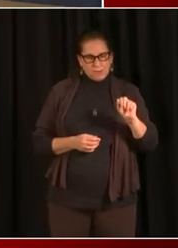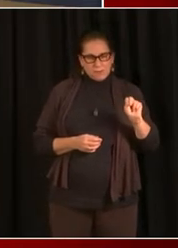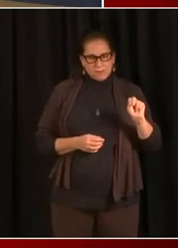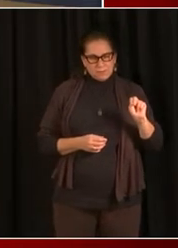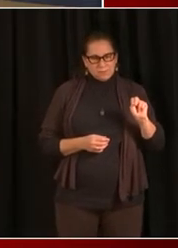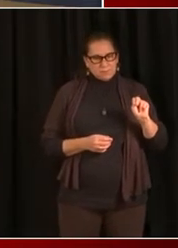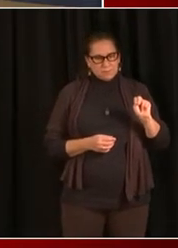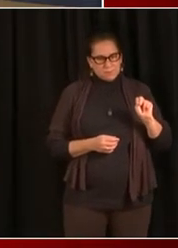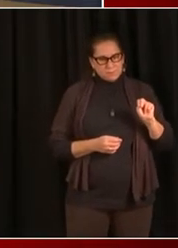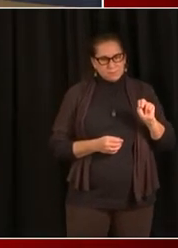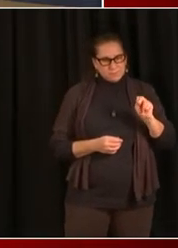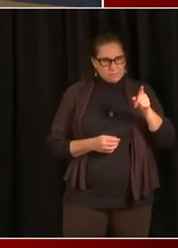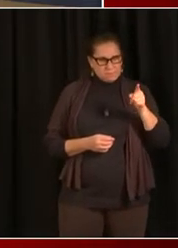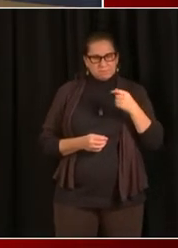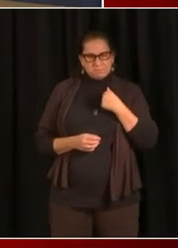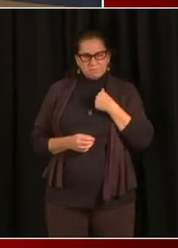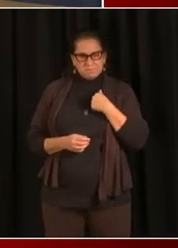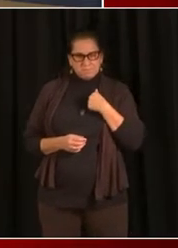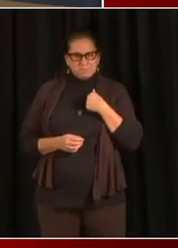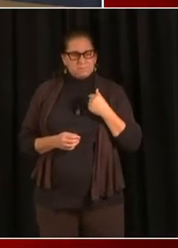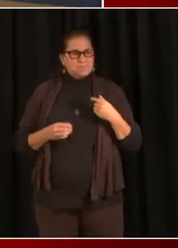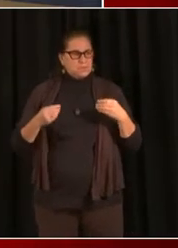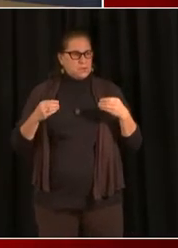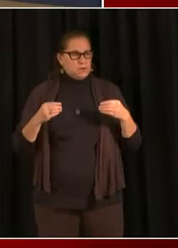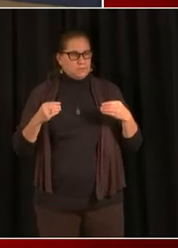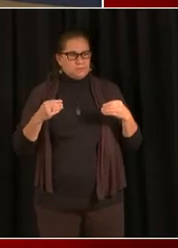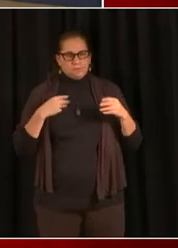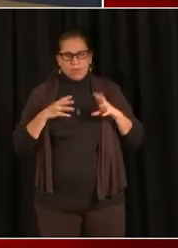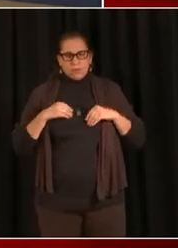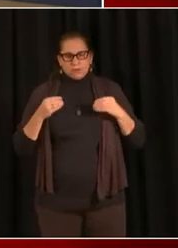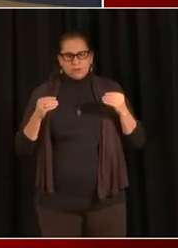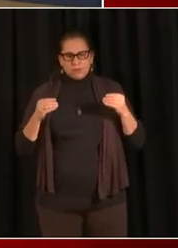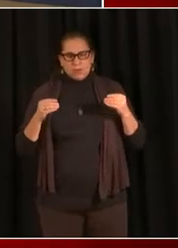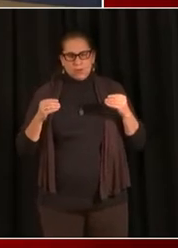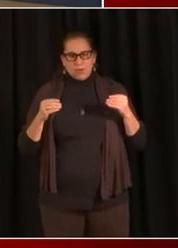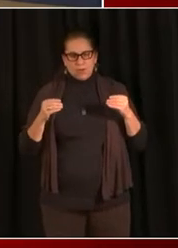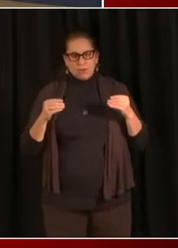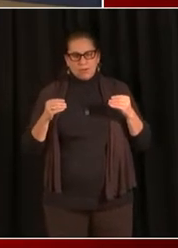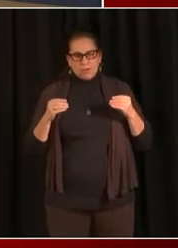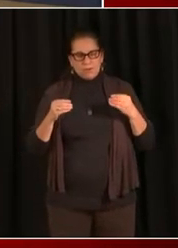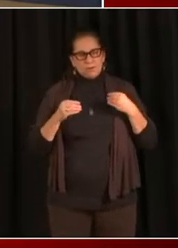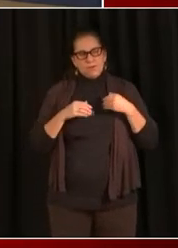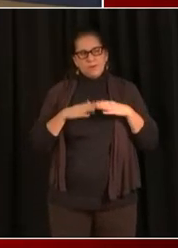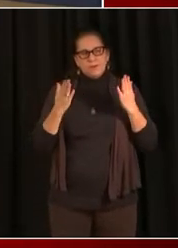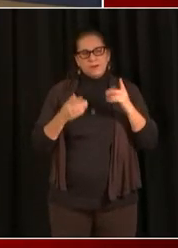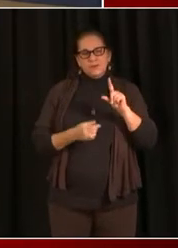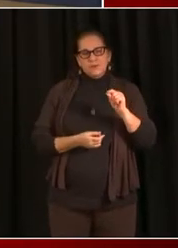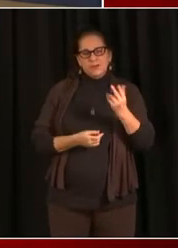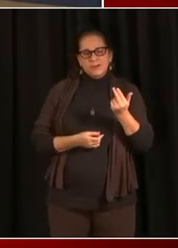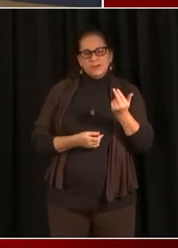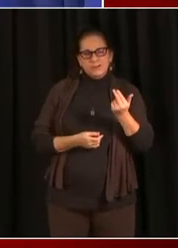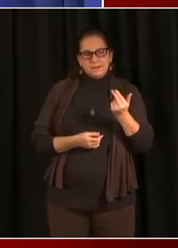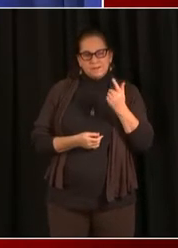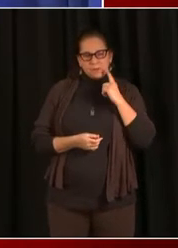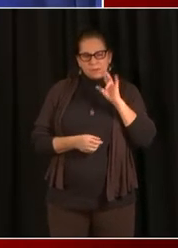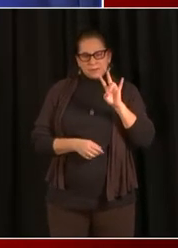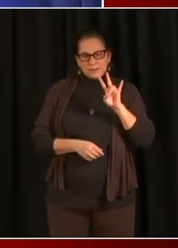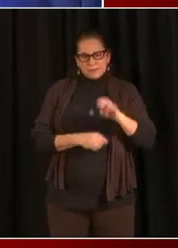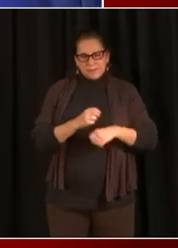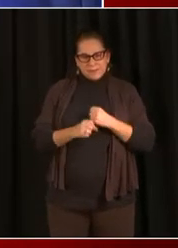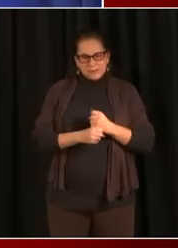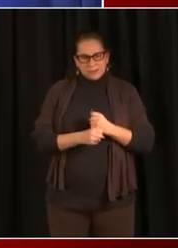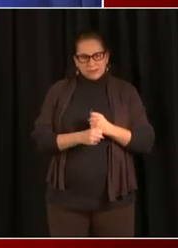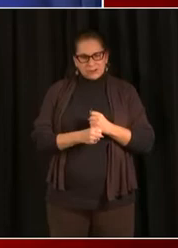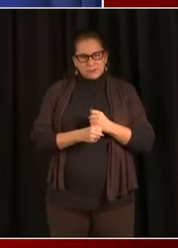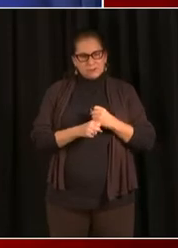in 2013 inside the Anacostia Art Center. We've been there for 7 years. We work with international